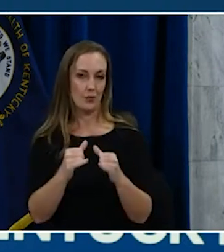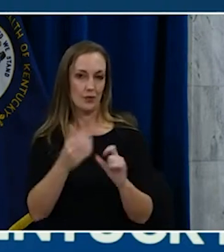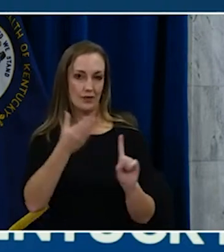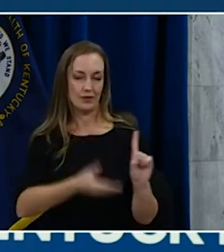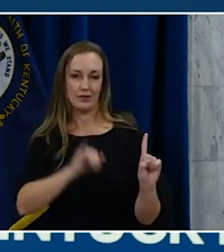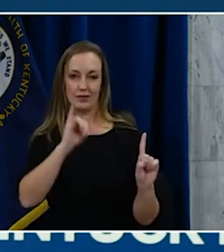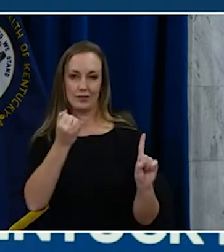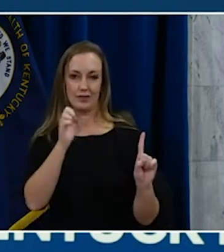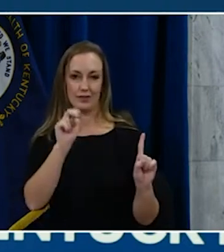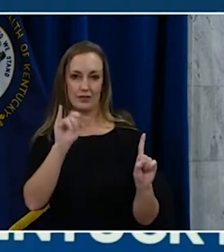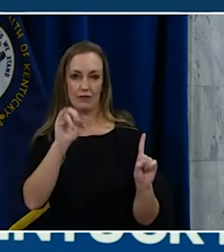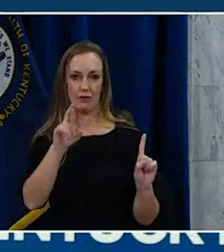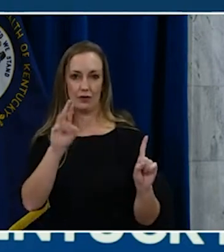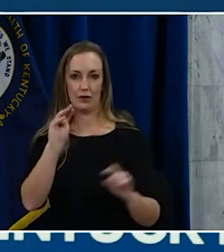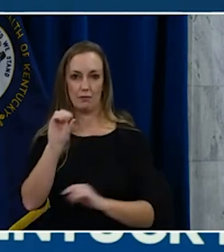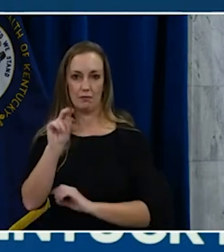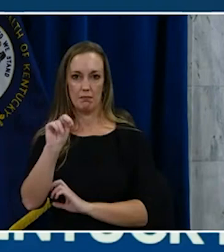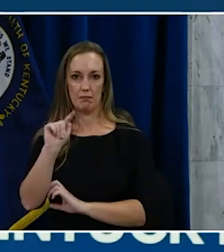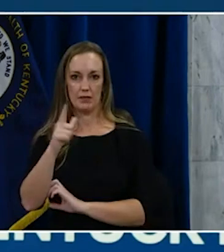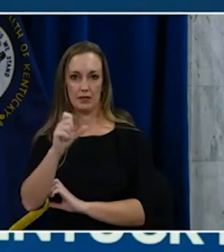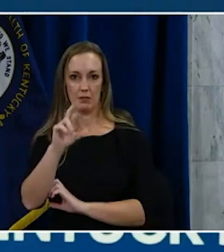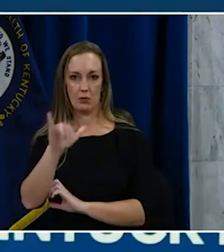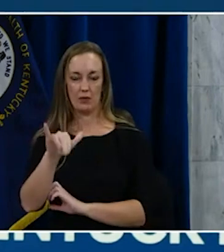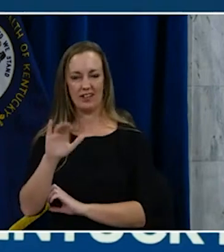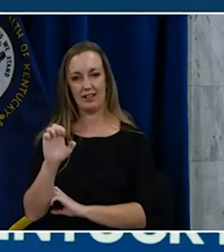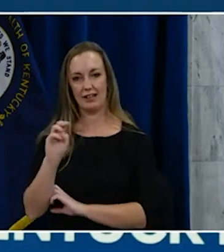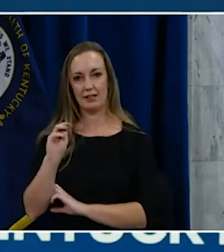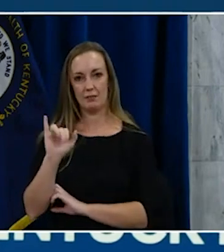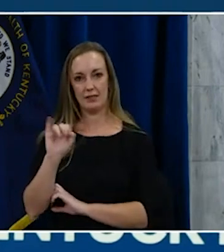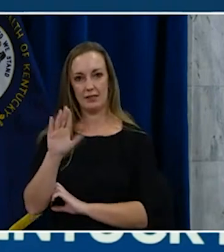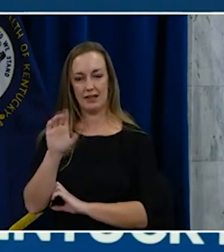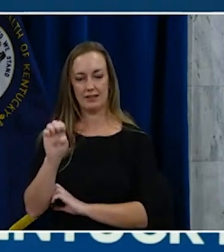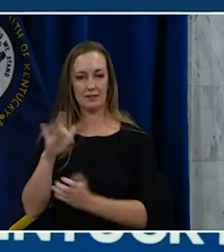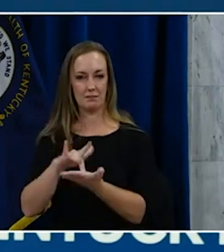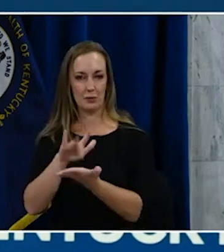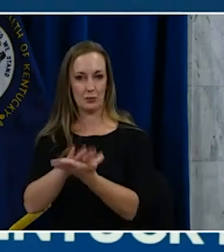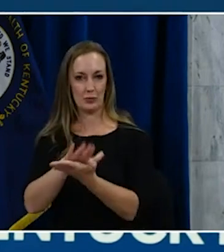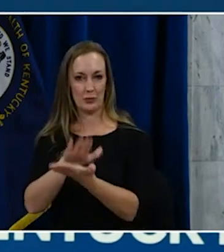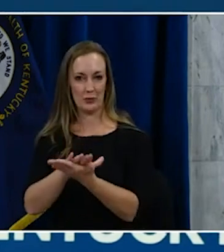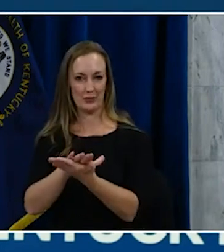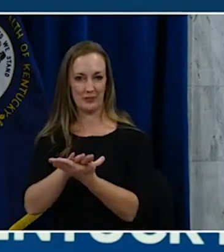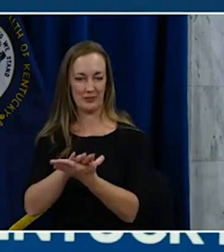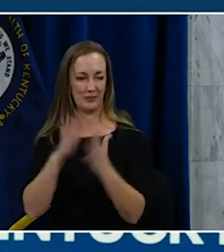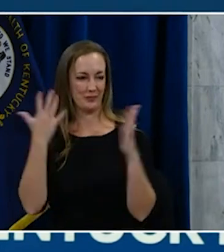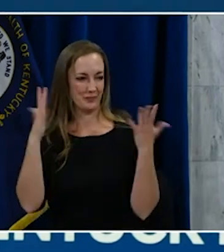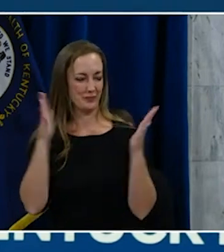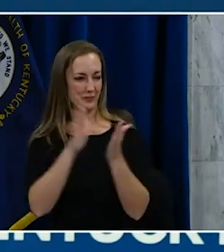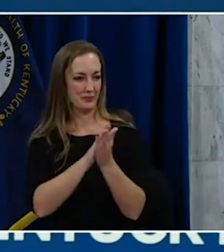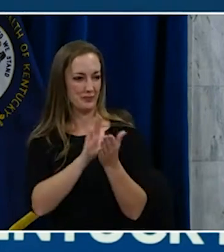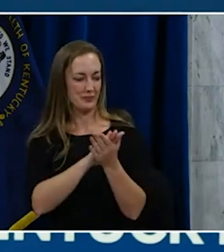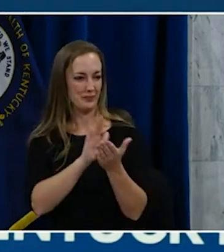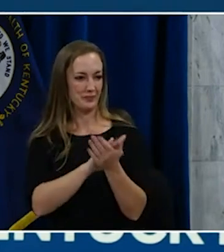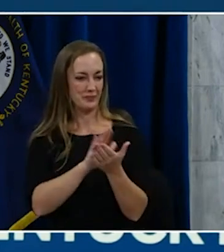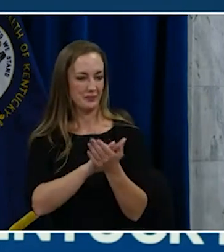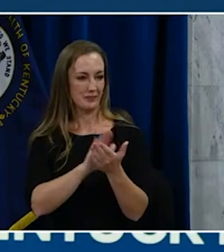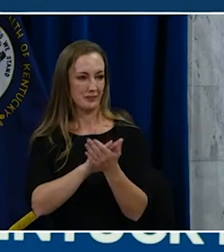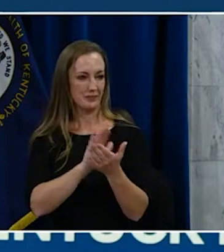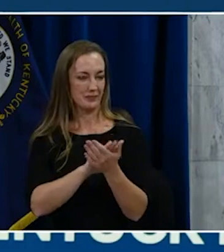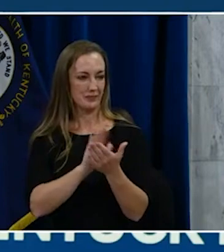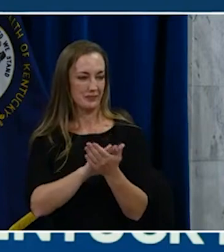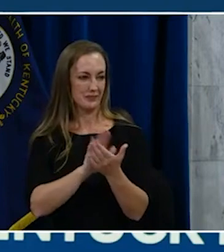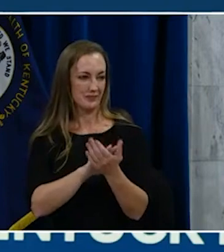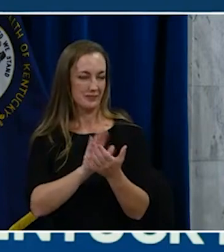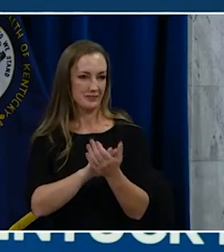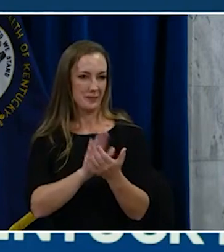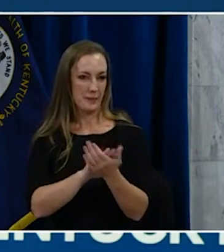is Jennifer Montgomery, Eminence Middle School. Jennifer, please join us for a